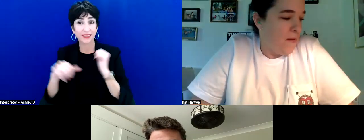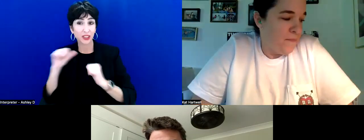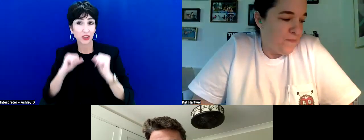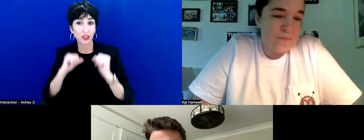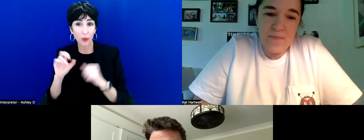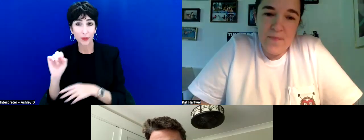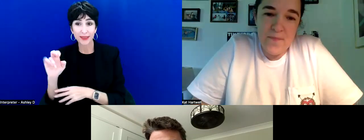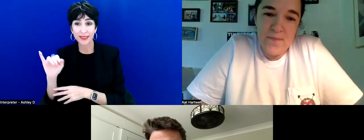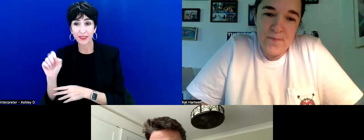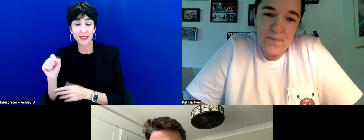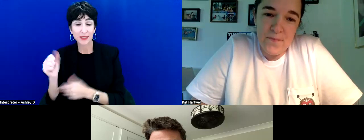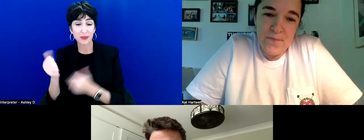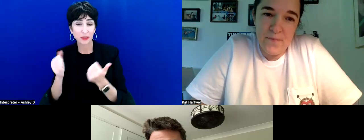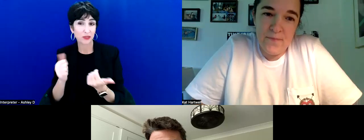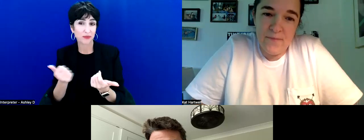did.